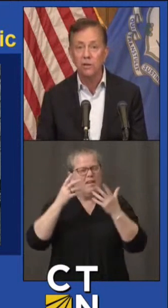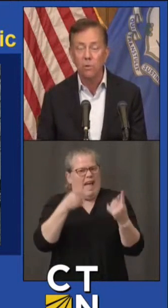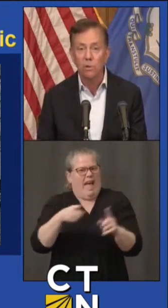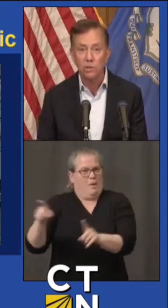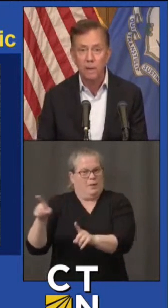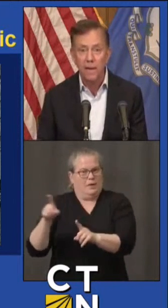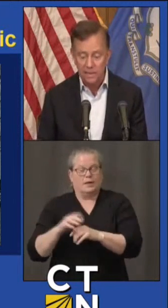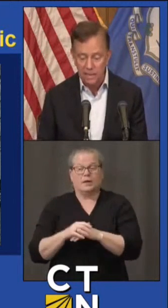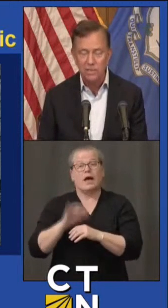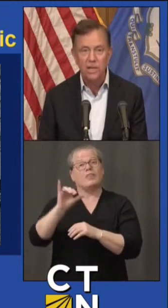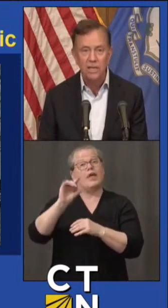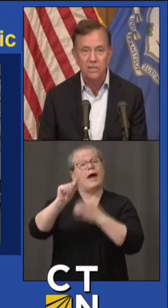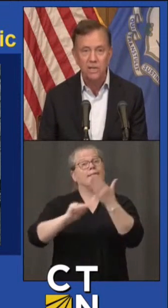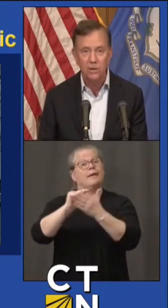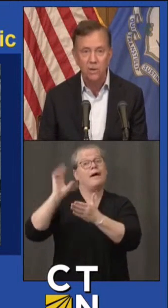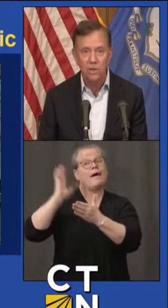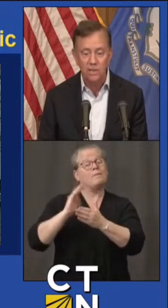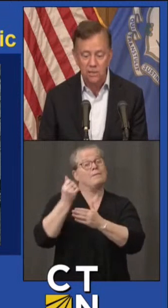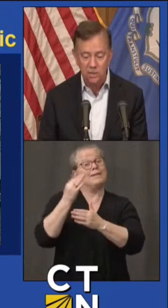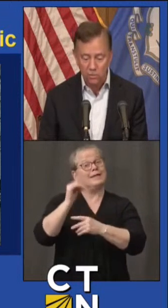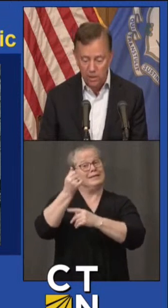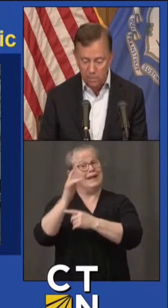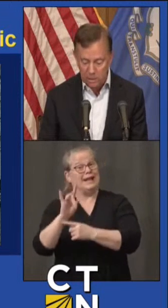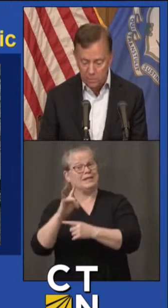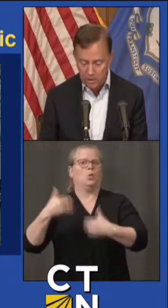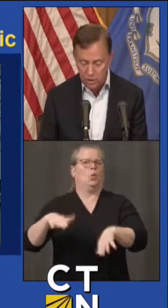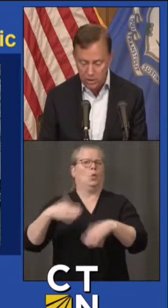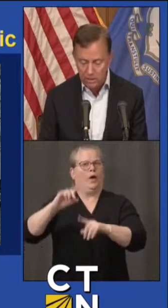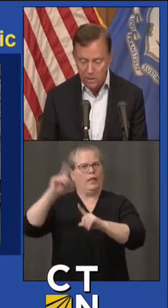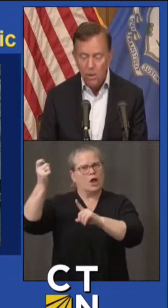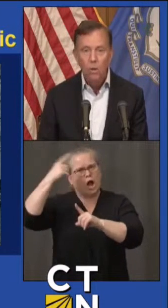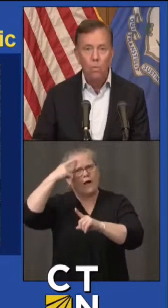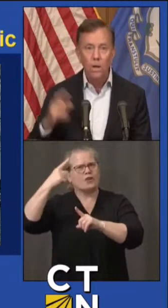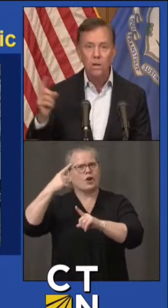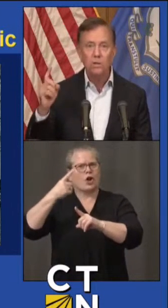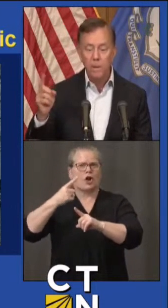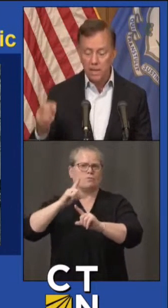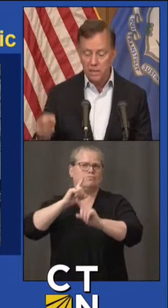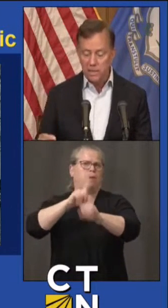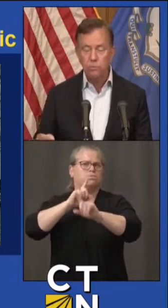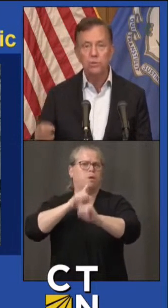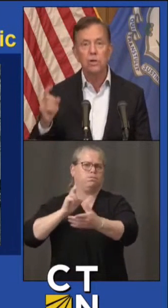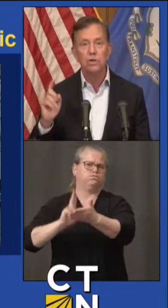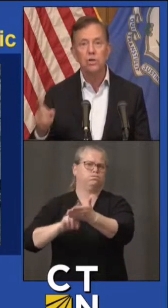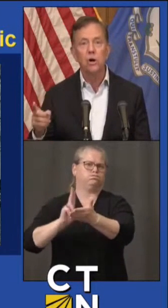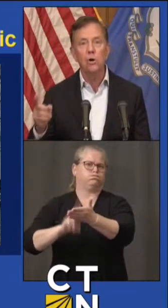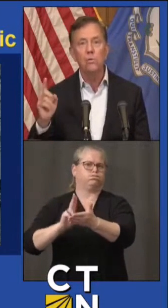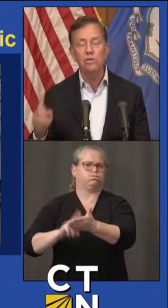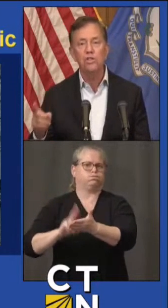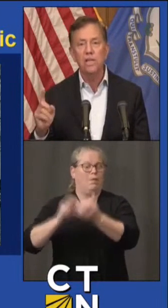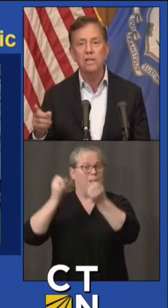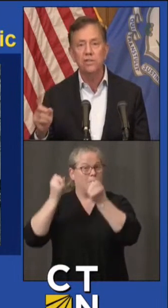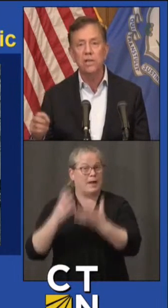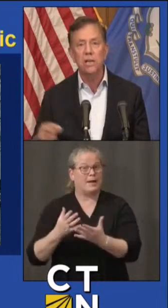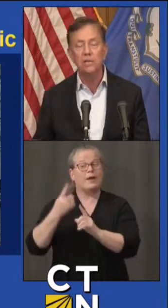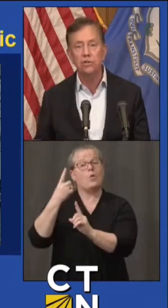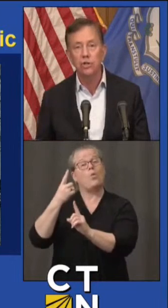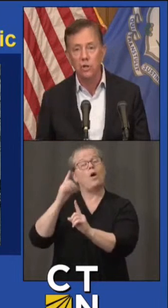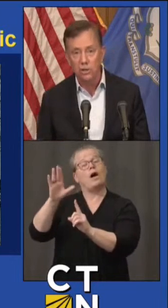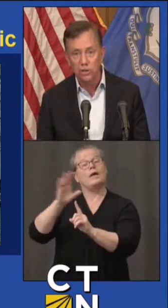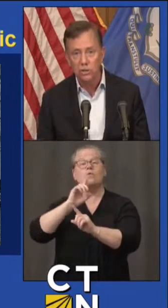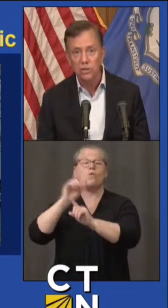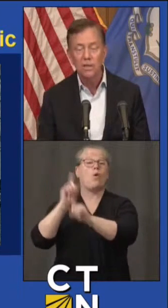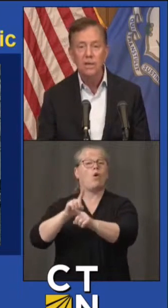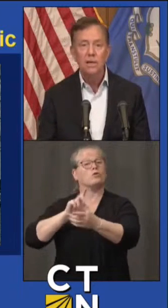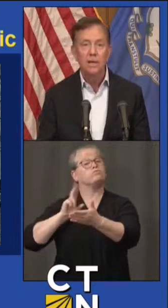executive orders back in 1918, according to this great piece by John. One of those mandates was no sneezing in